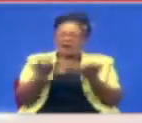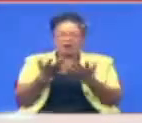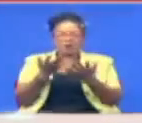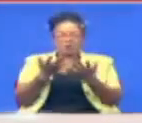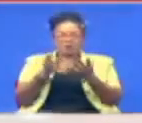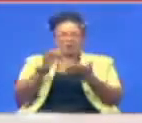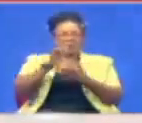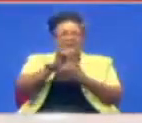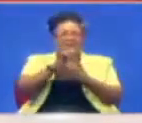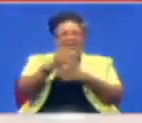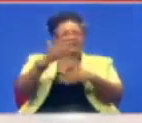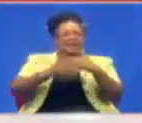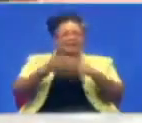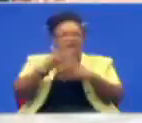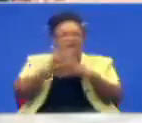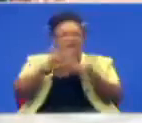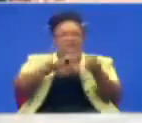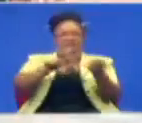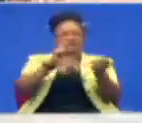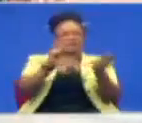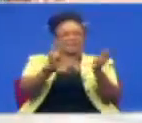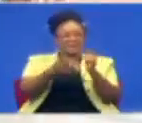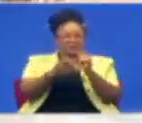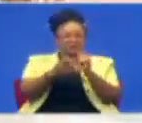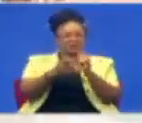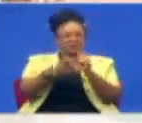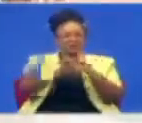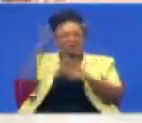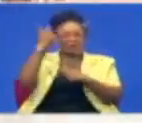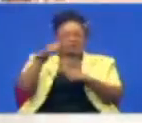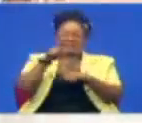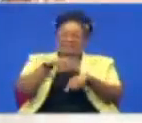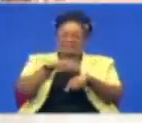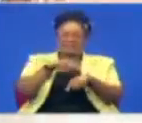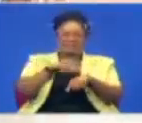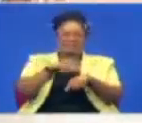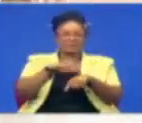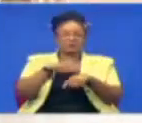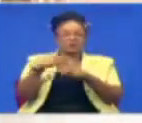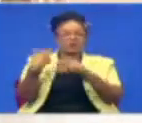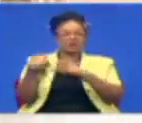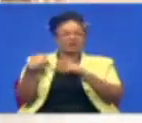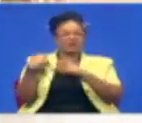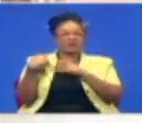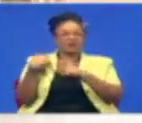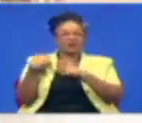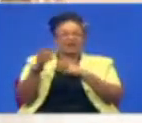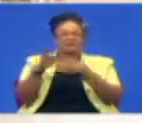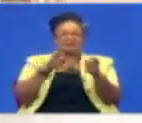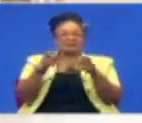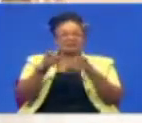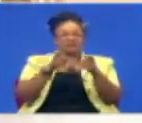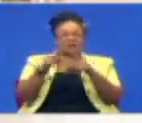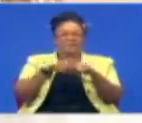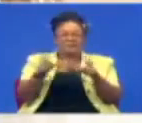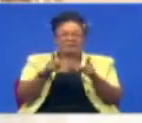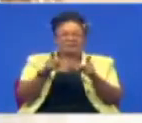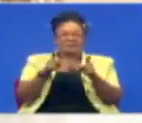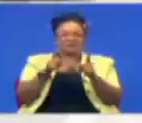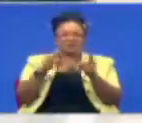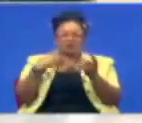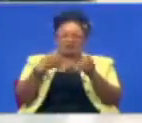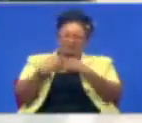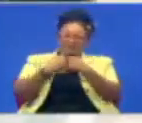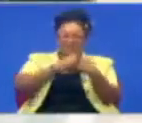now relate to transformation on your part? Because see, these are the times now when you're in charge of the administration, but we're facing all these